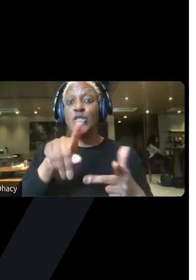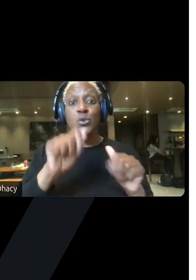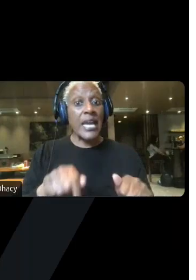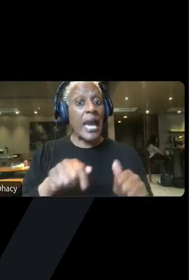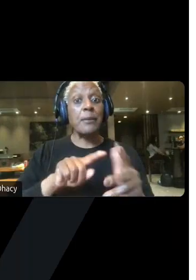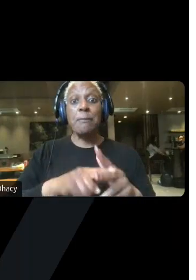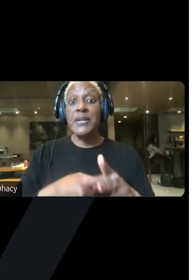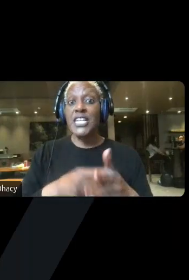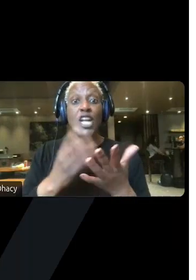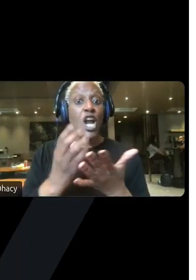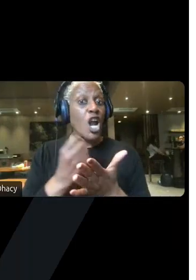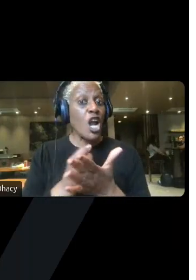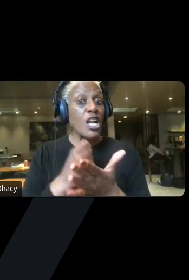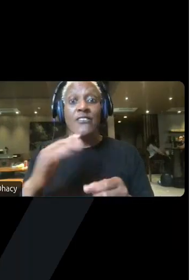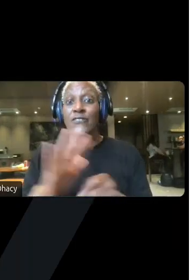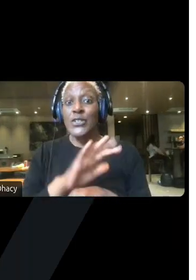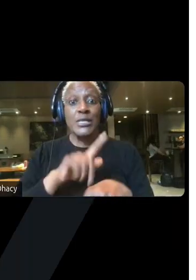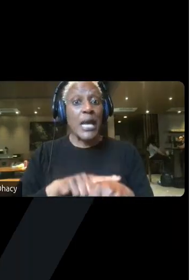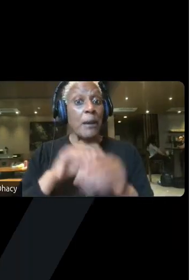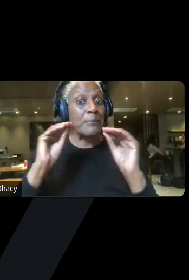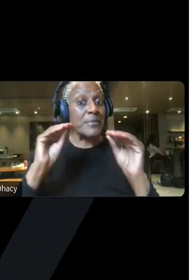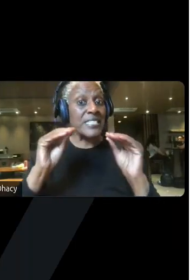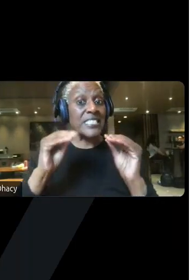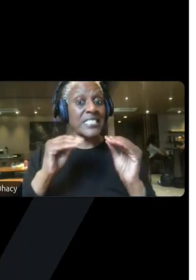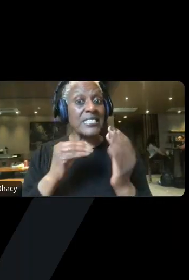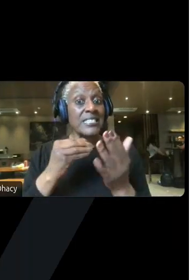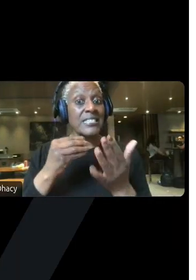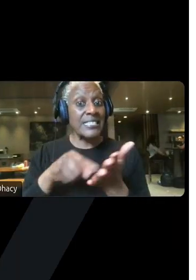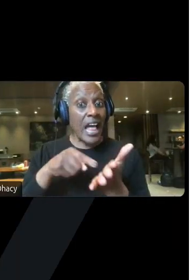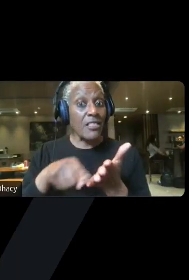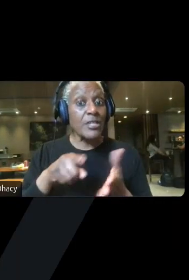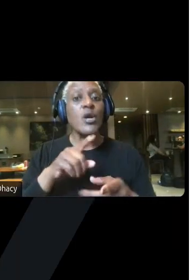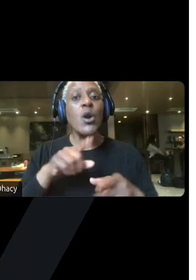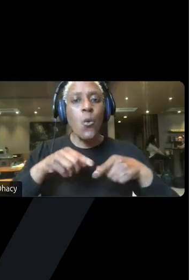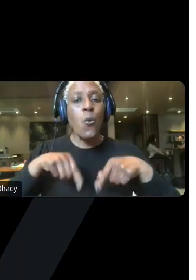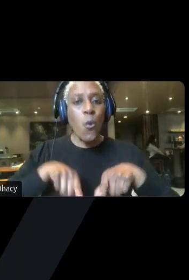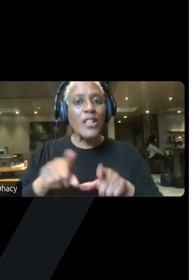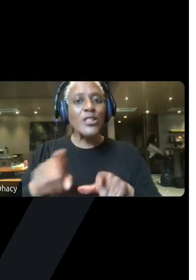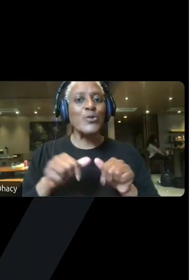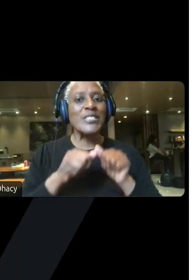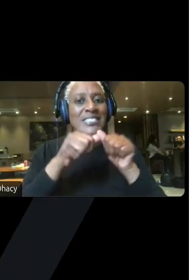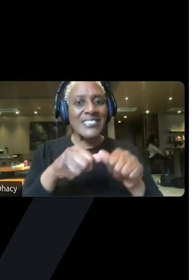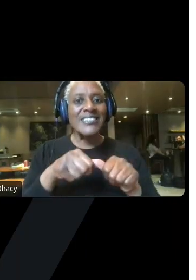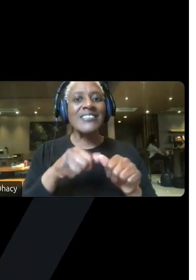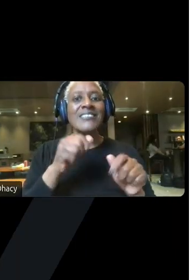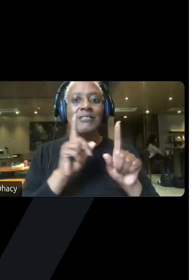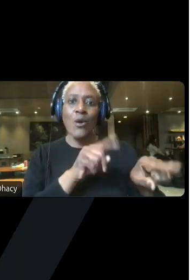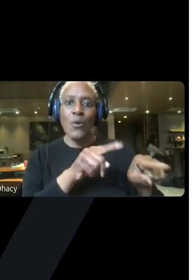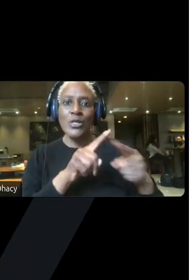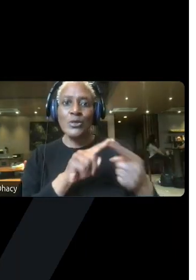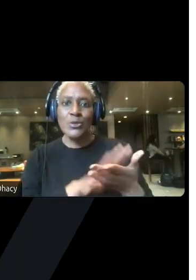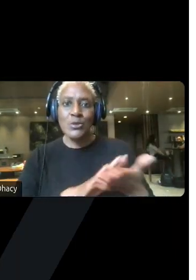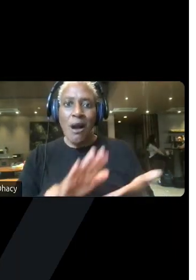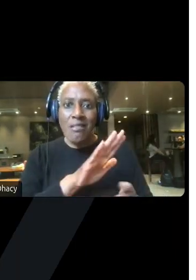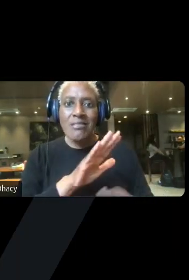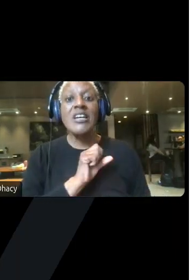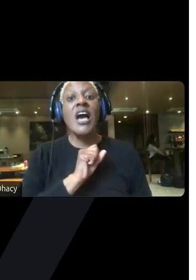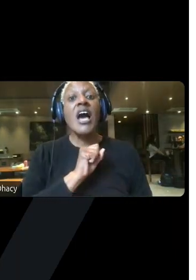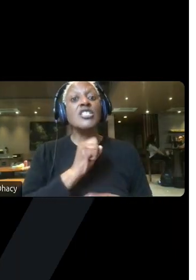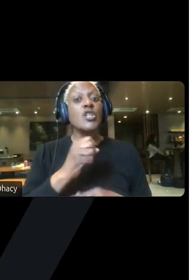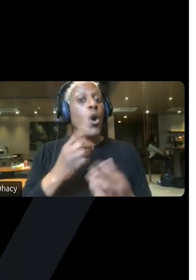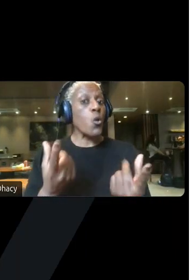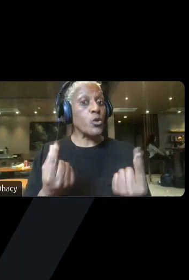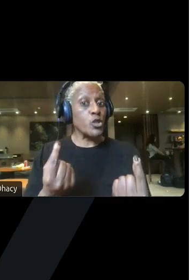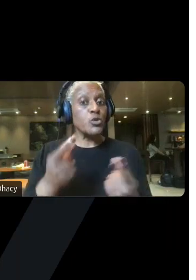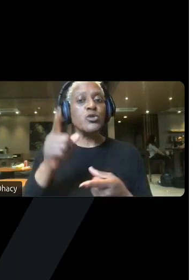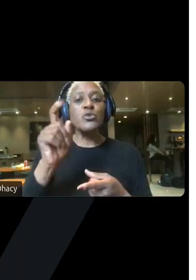full-time teaching salary while you're still in school. And how can you apply? Well, you need to complete the New York City